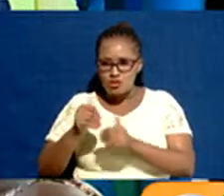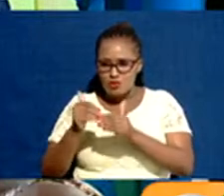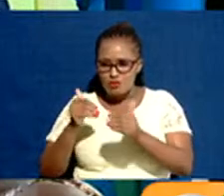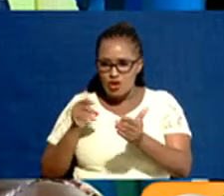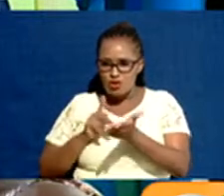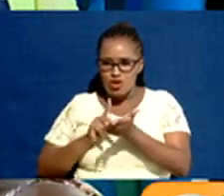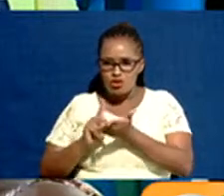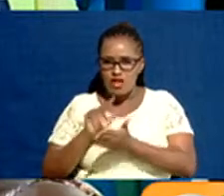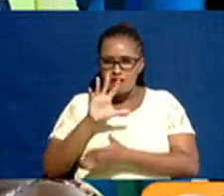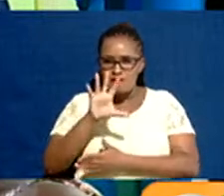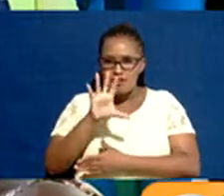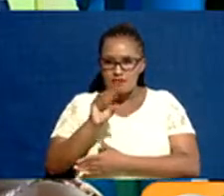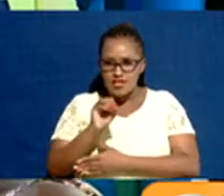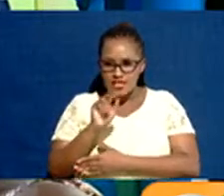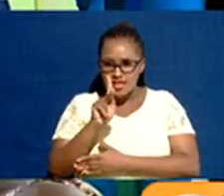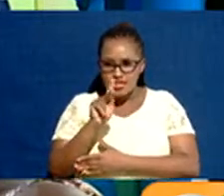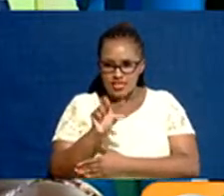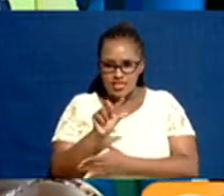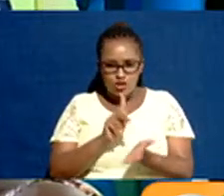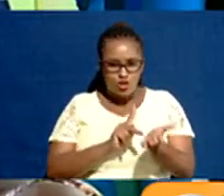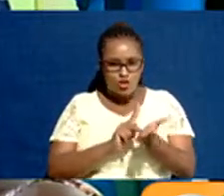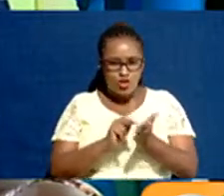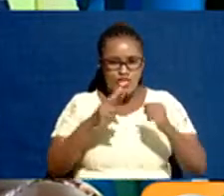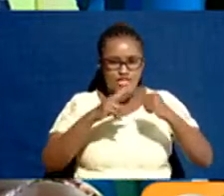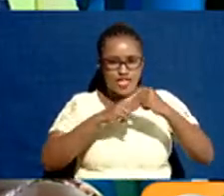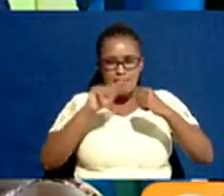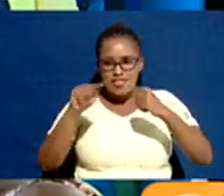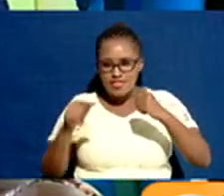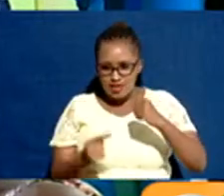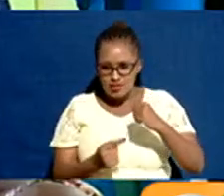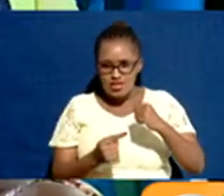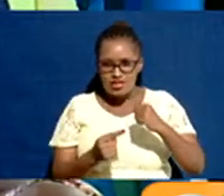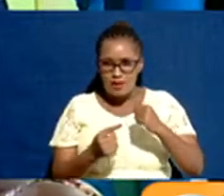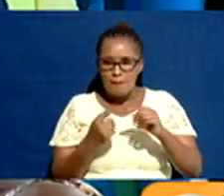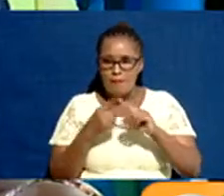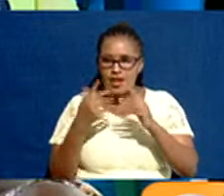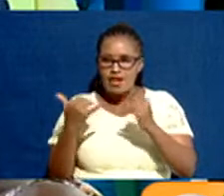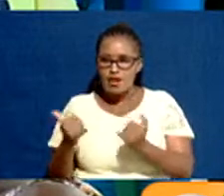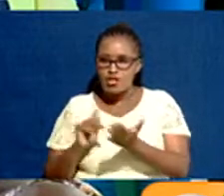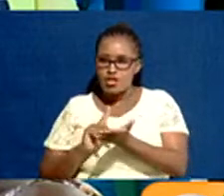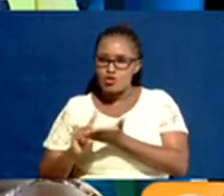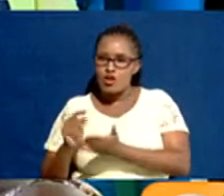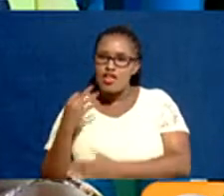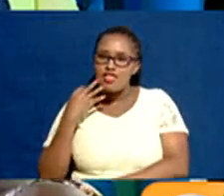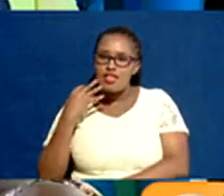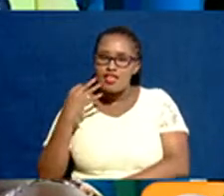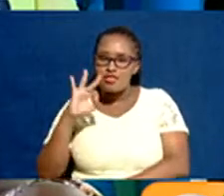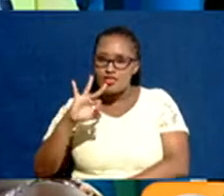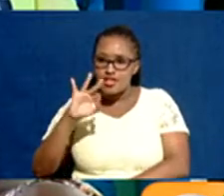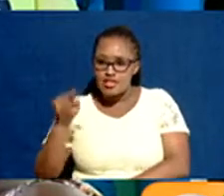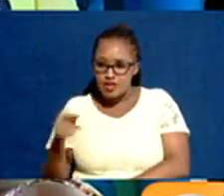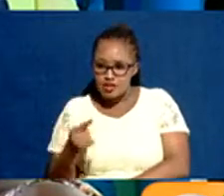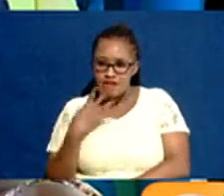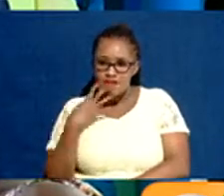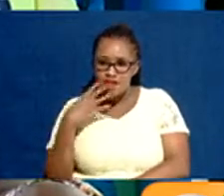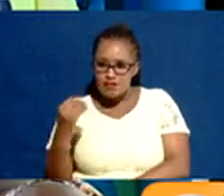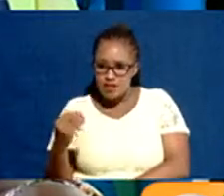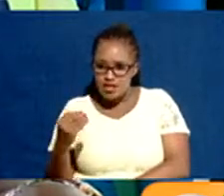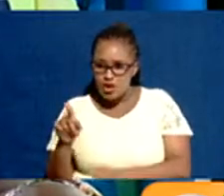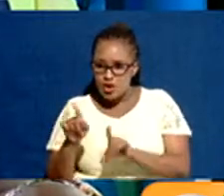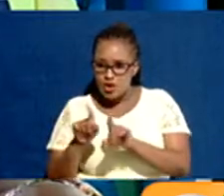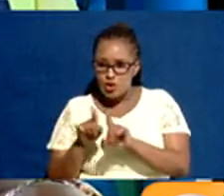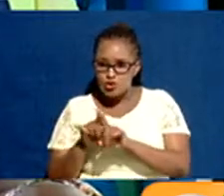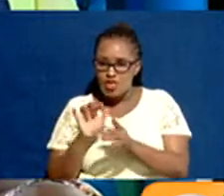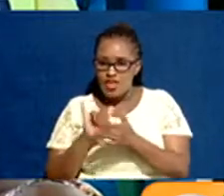50 kg bag at 7,000 is now 3,500. The net effect of that is